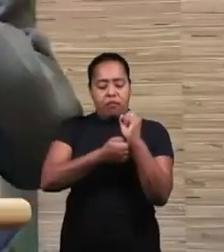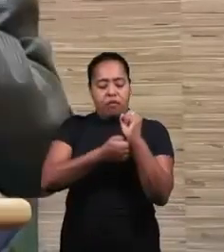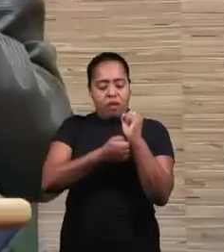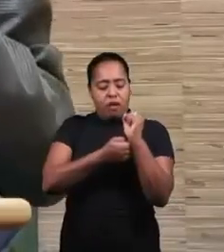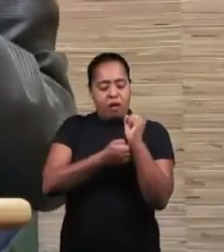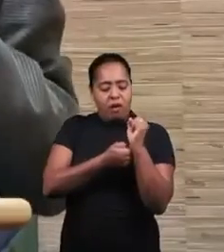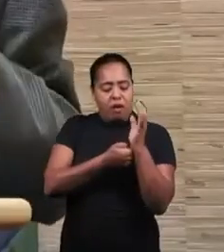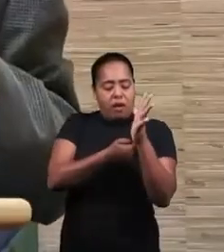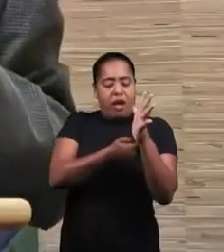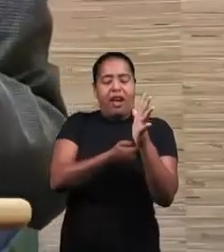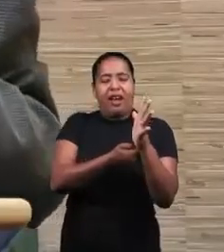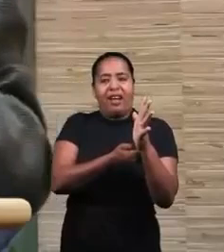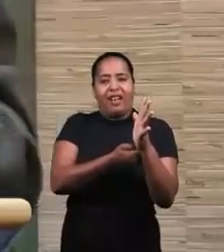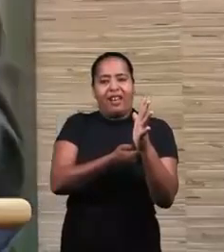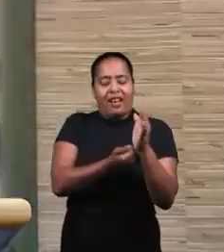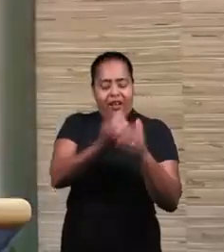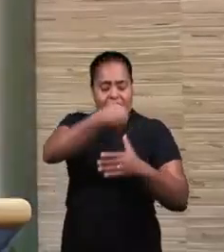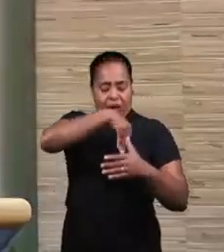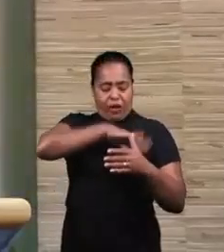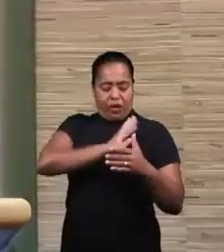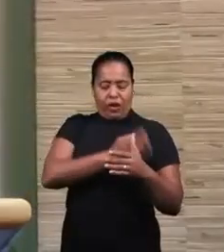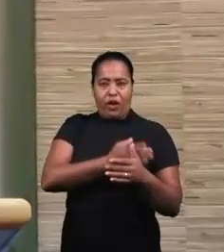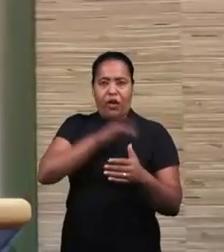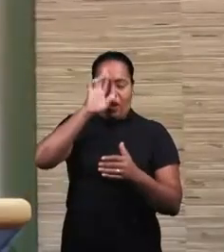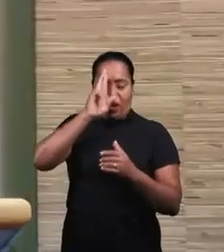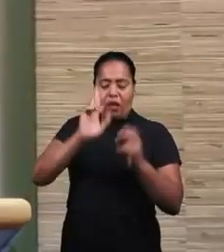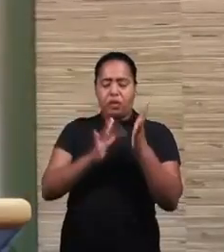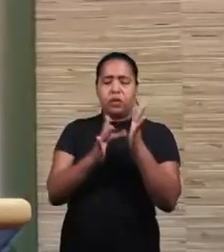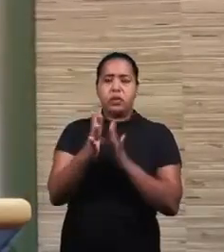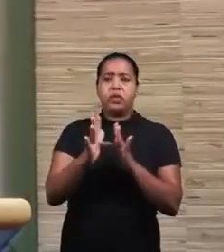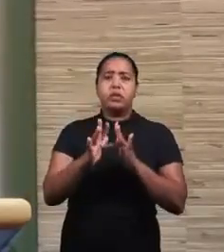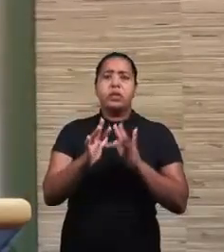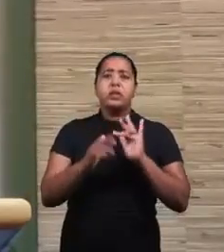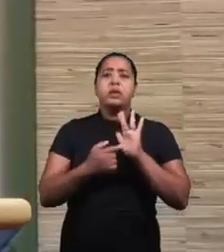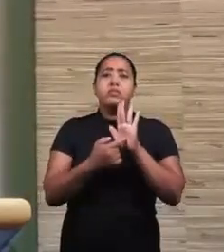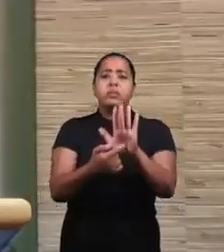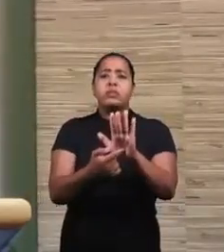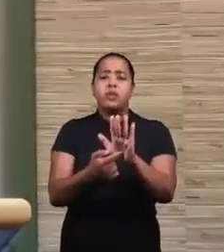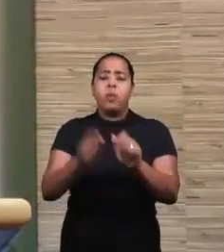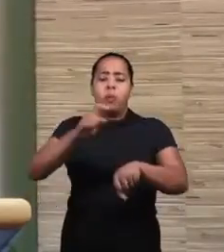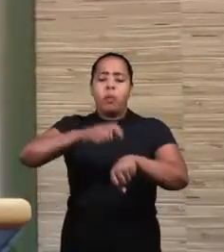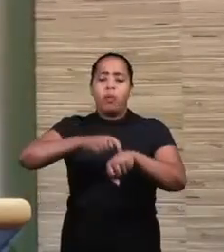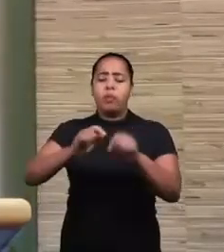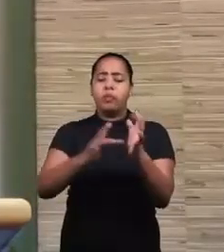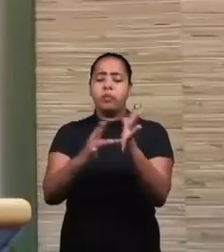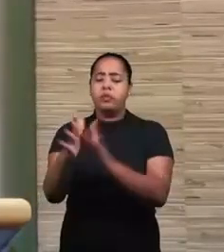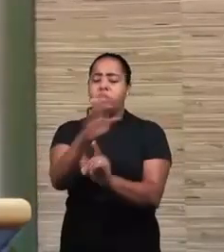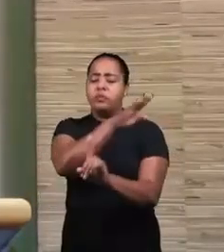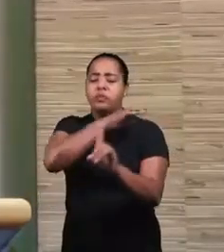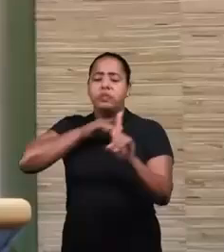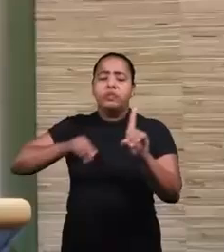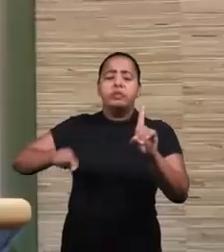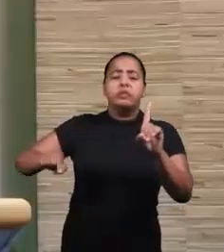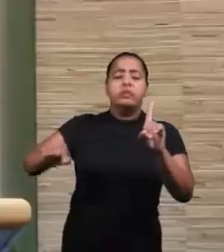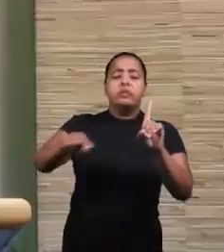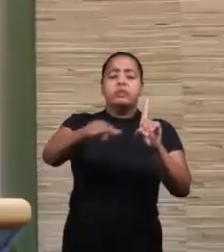heart. It's the sweetness that his death brought about when he gave